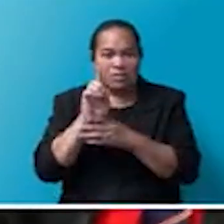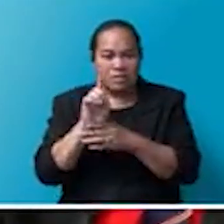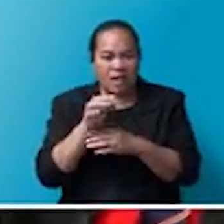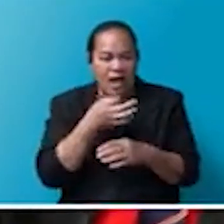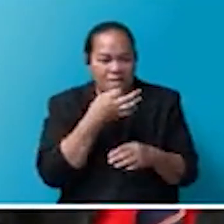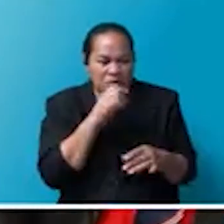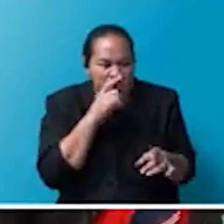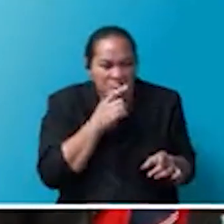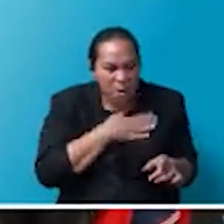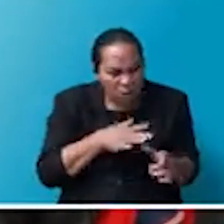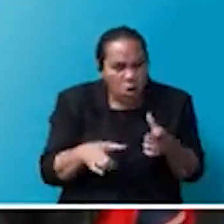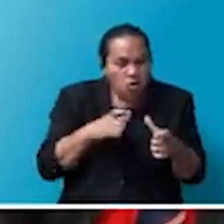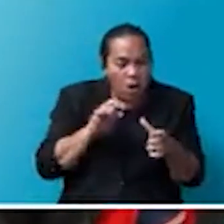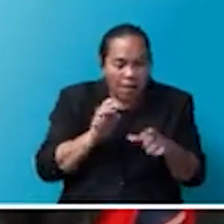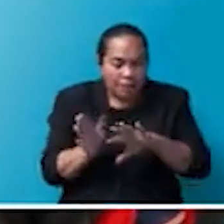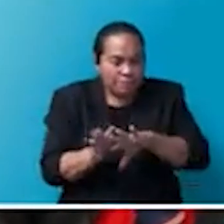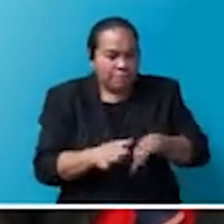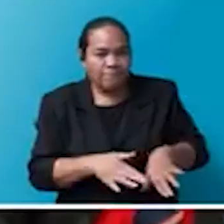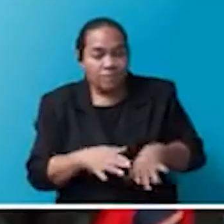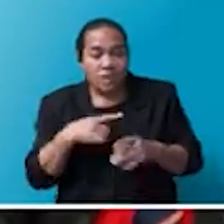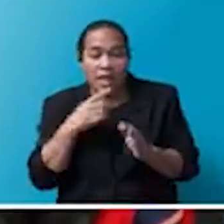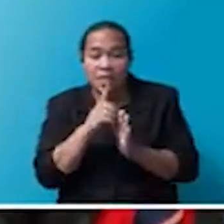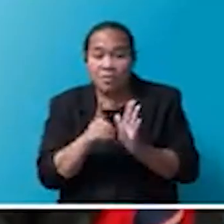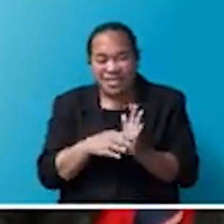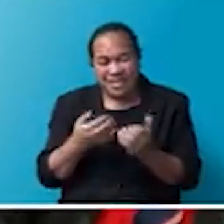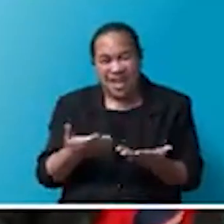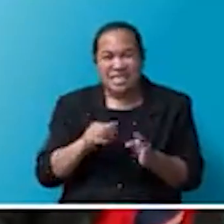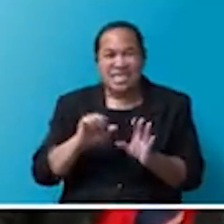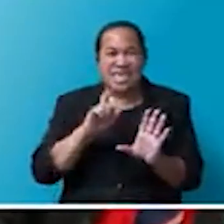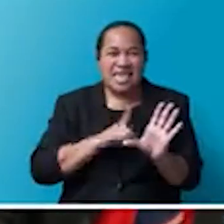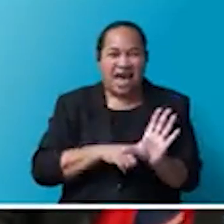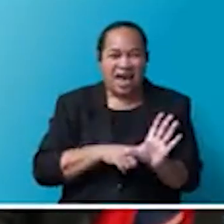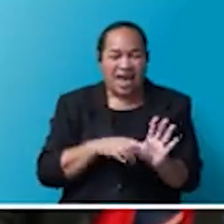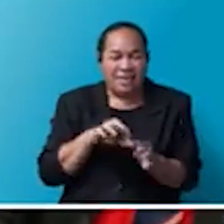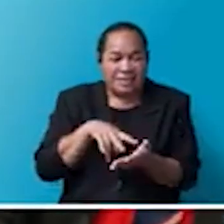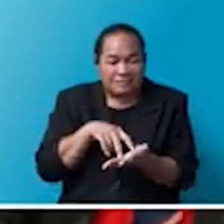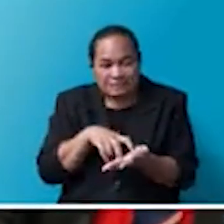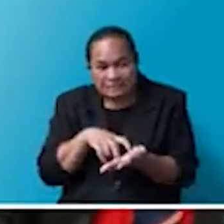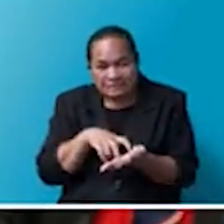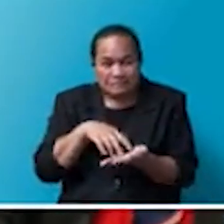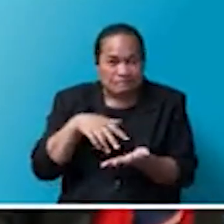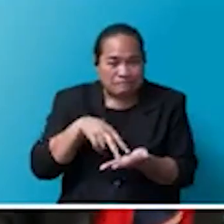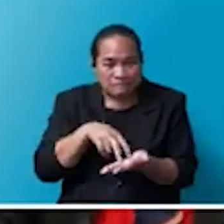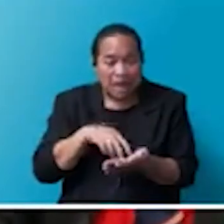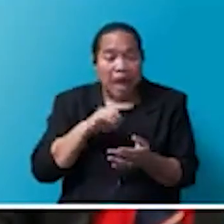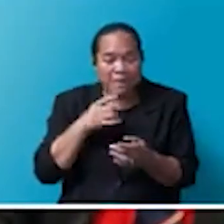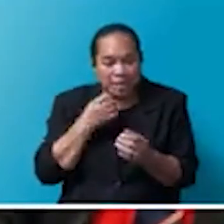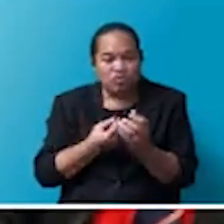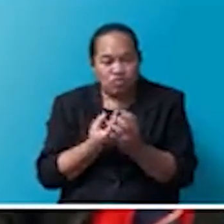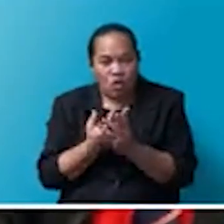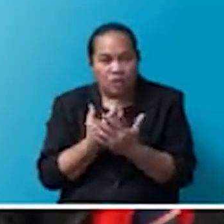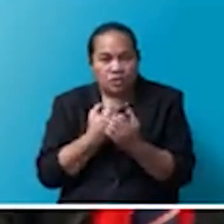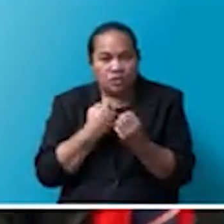few. Our democracy is still young, still fragile, but it is growing stronger.